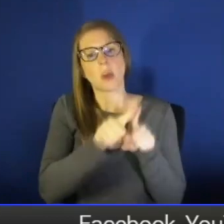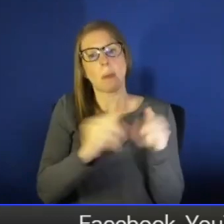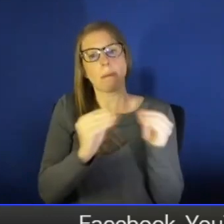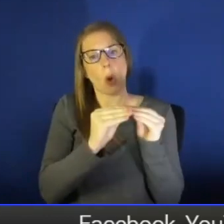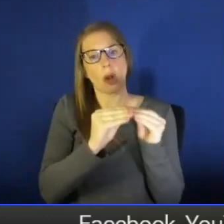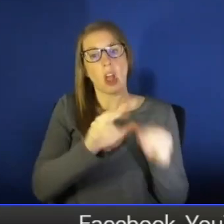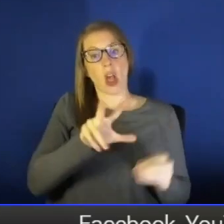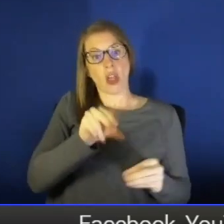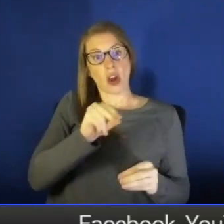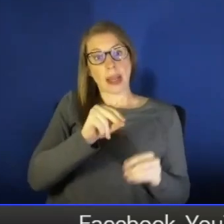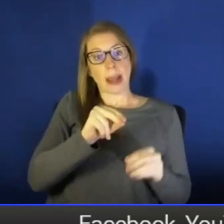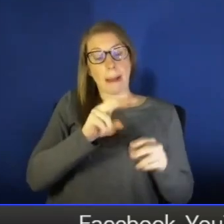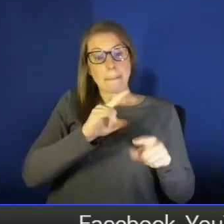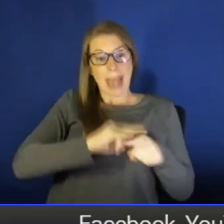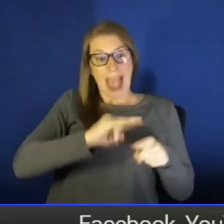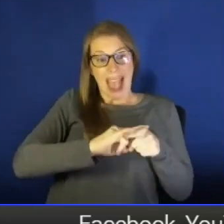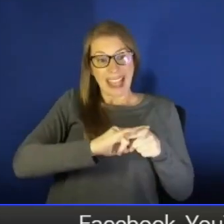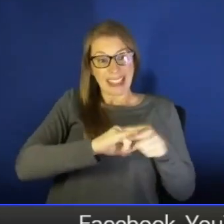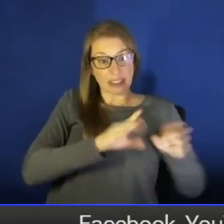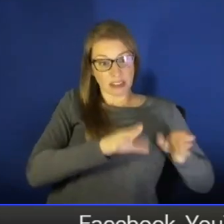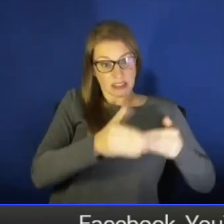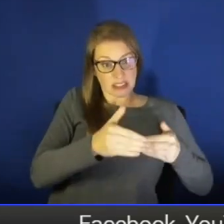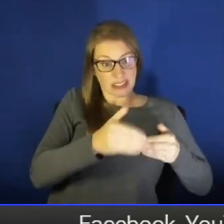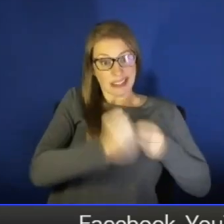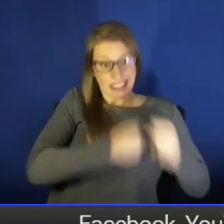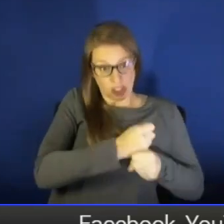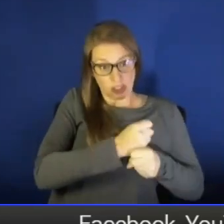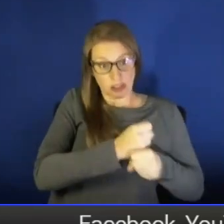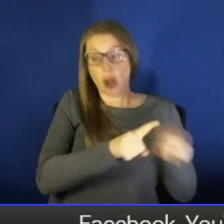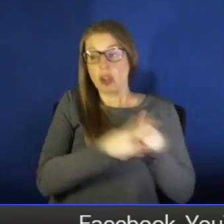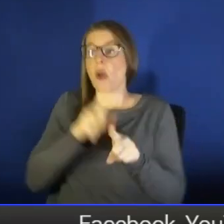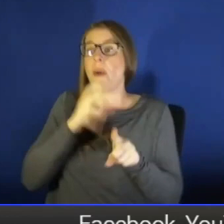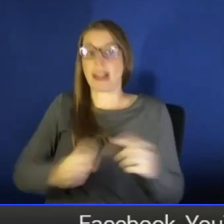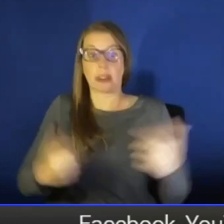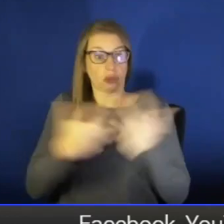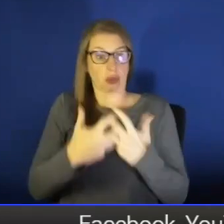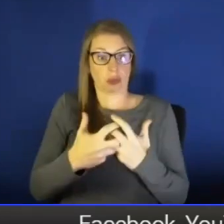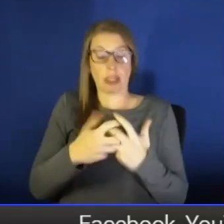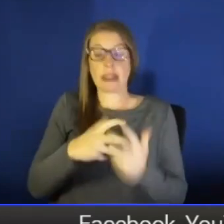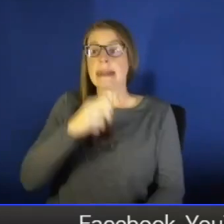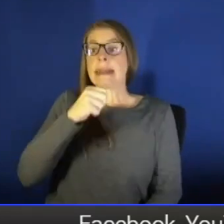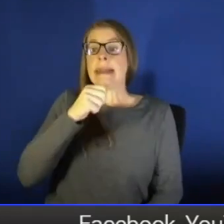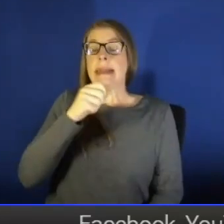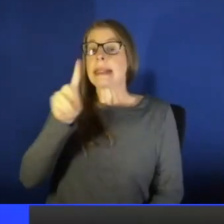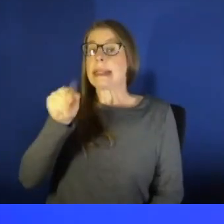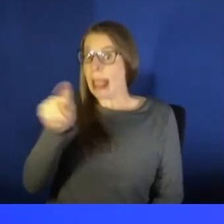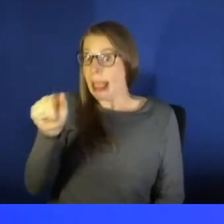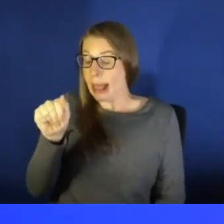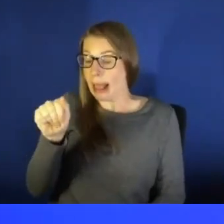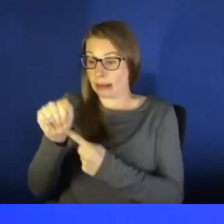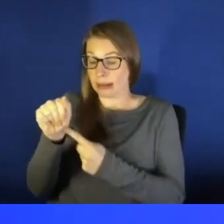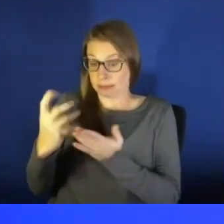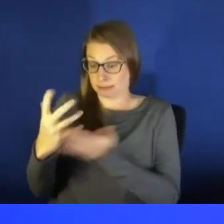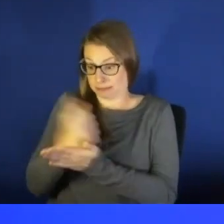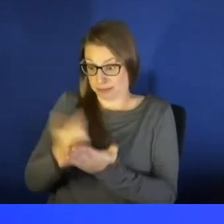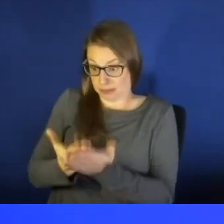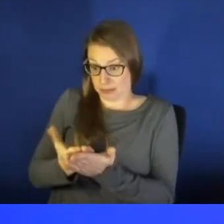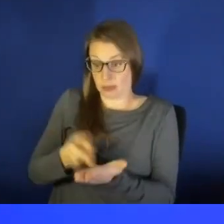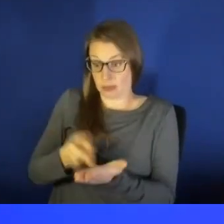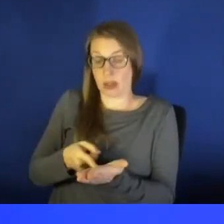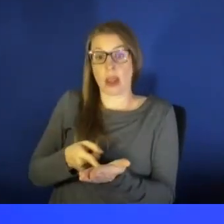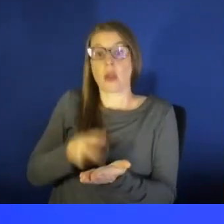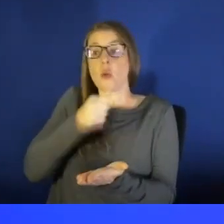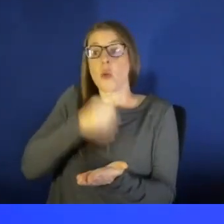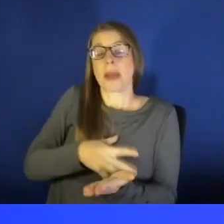years and the age. Well, if you look at the data, women have more to benefit from lung